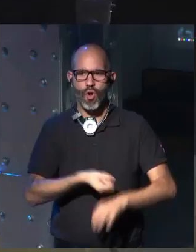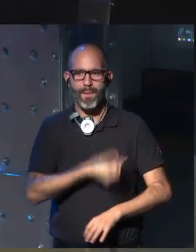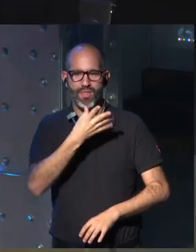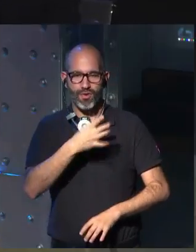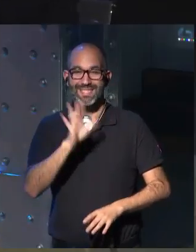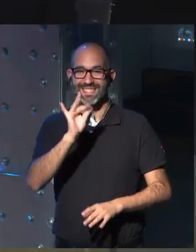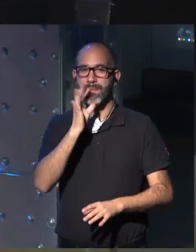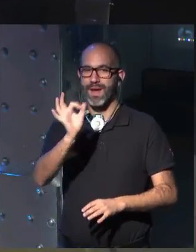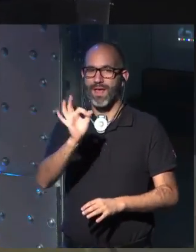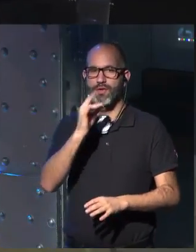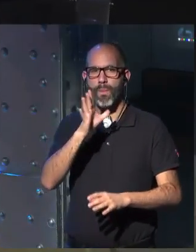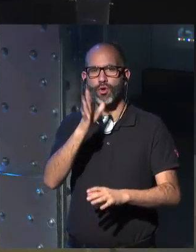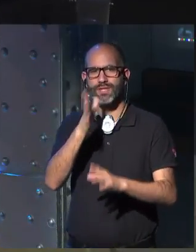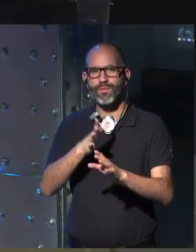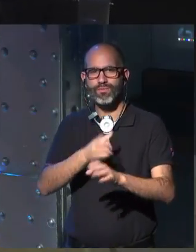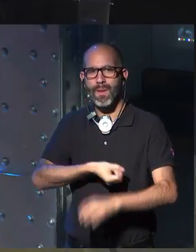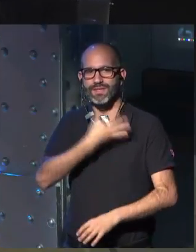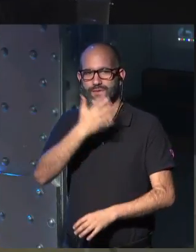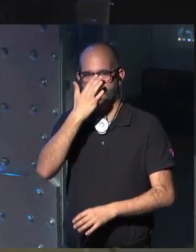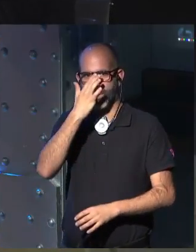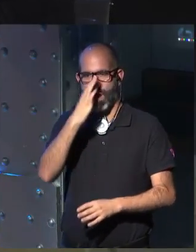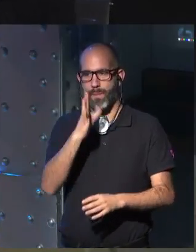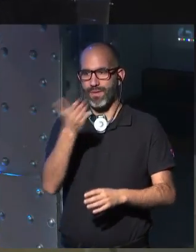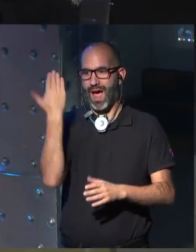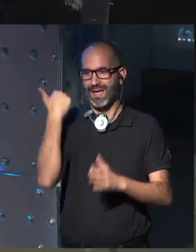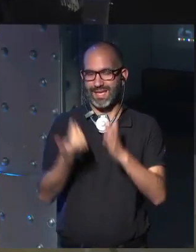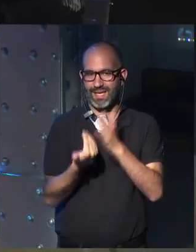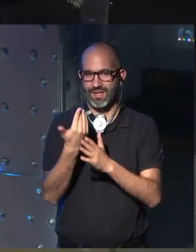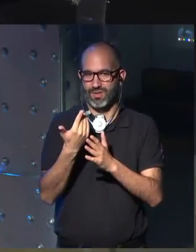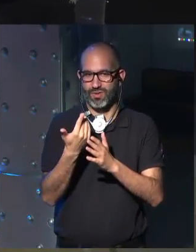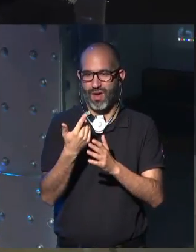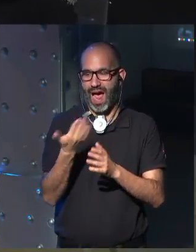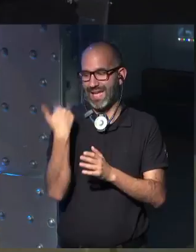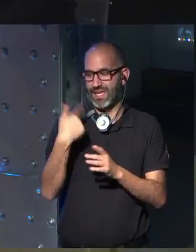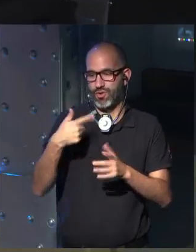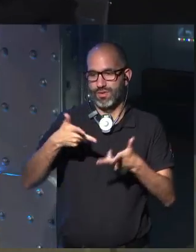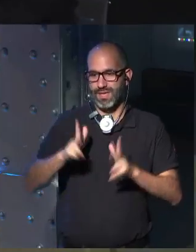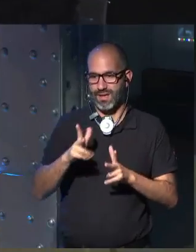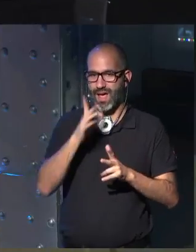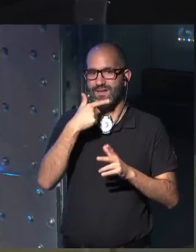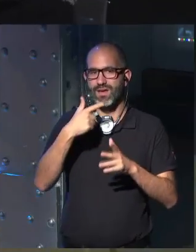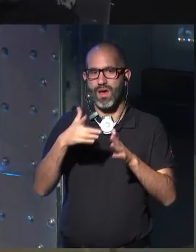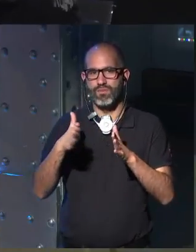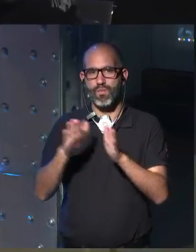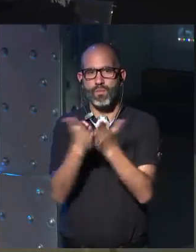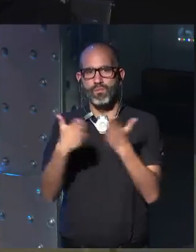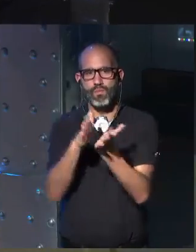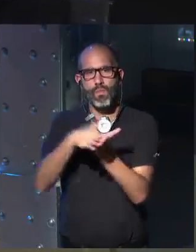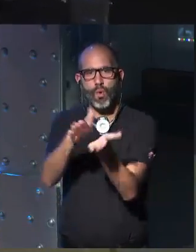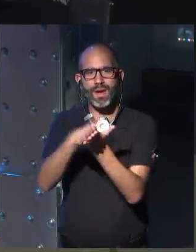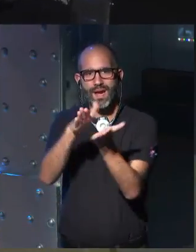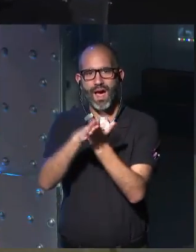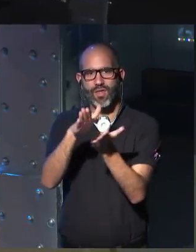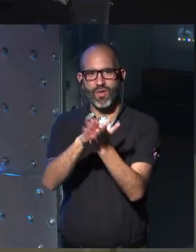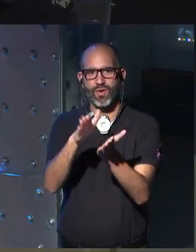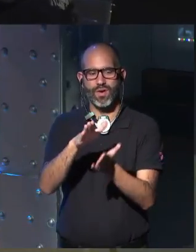here. Yes, that really was the reason. I want to say something else, because the publisher, Punk and